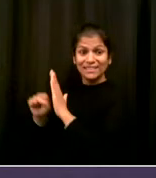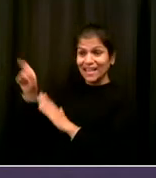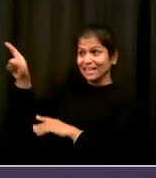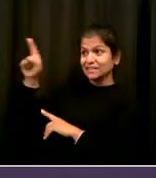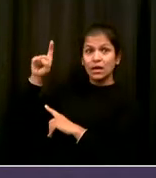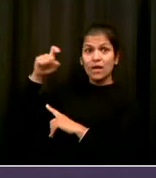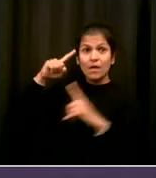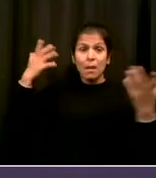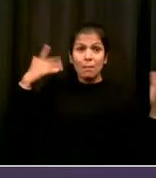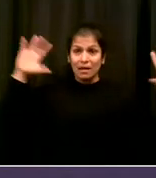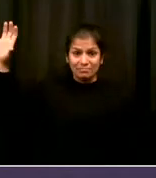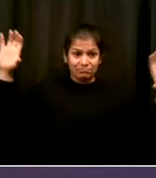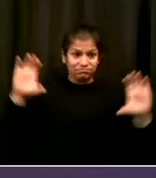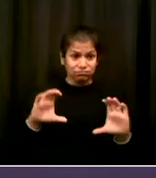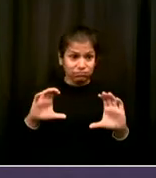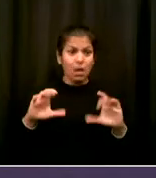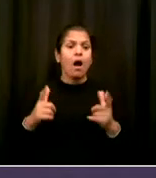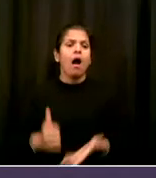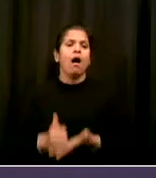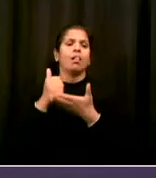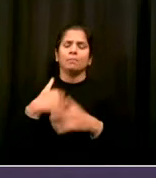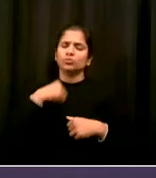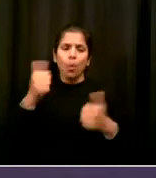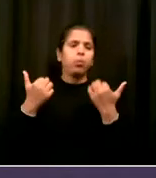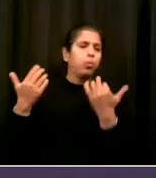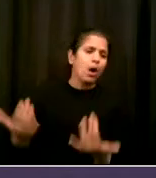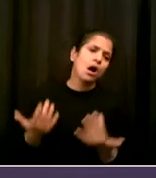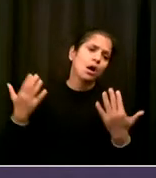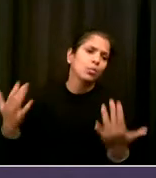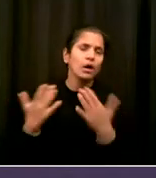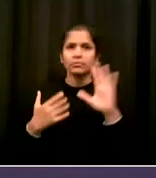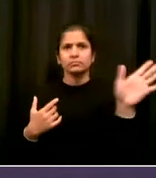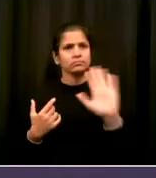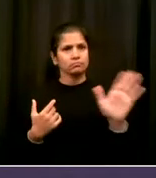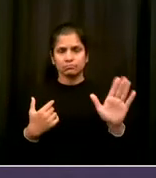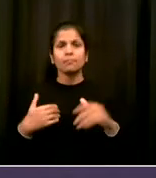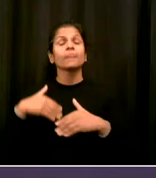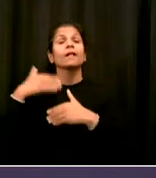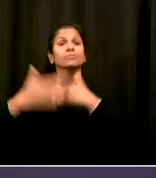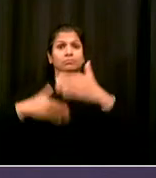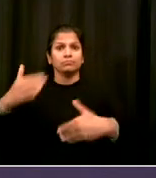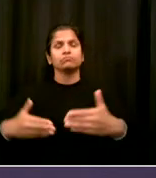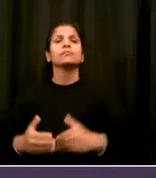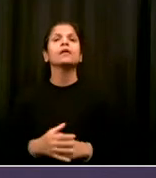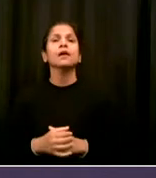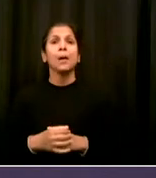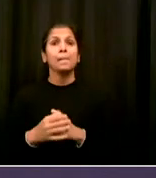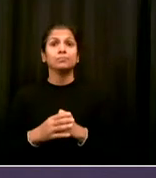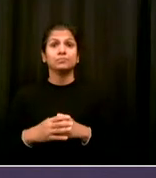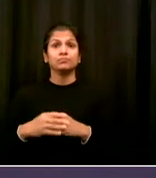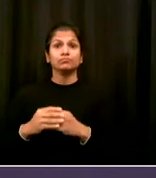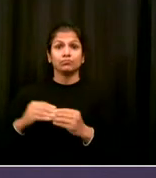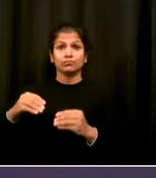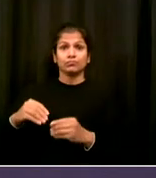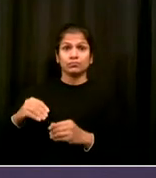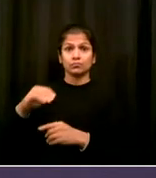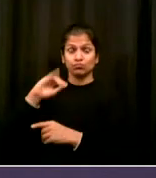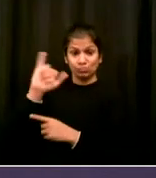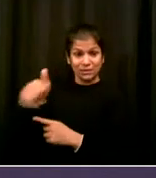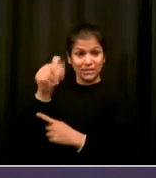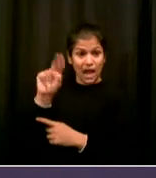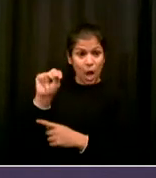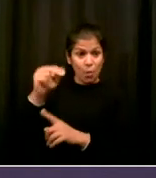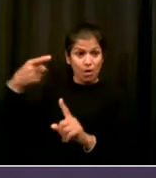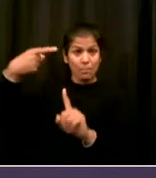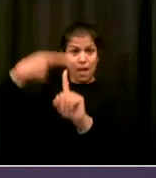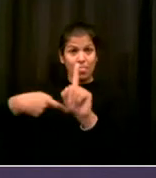achieve a million vaccinations in January. We get that help, we'll make it happen. We have the ability to make it happen on the ground, and we are